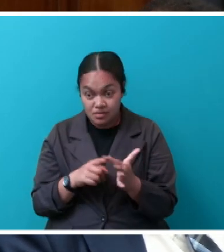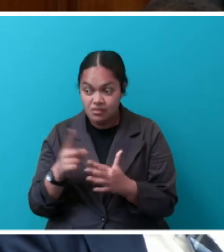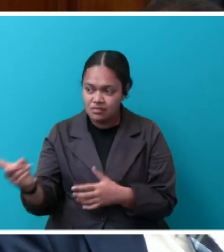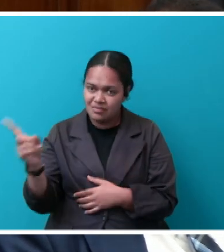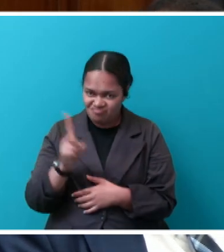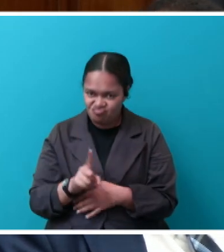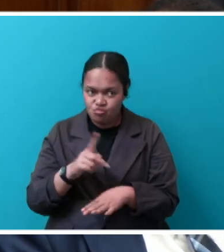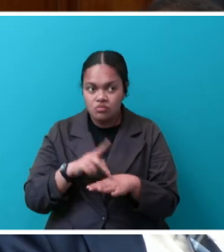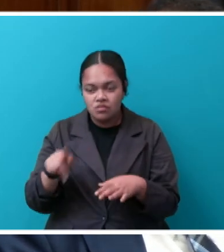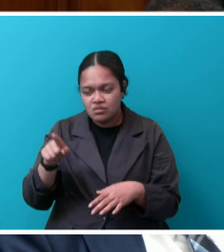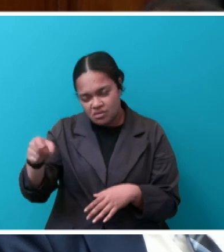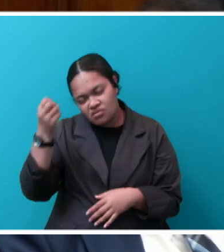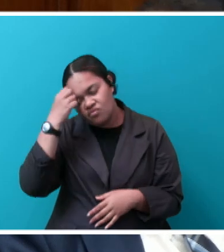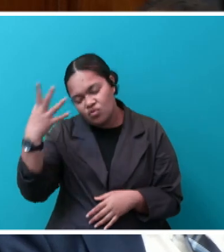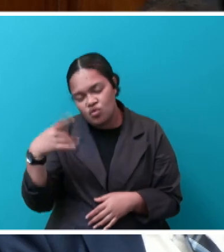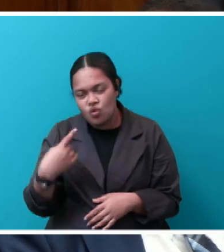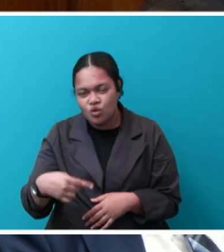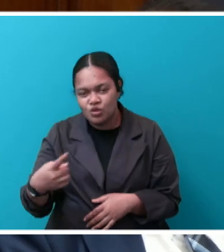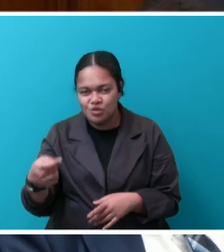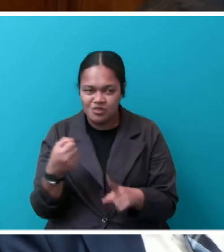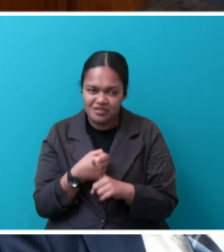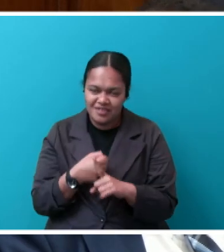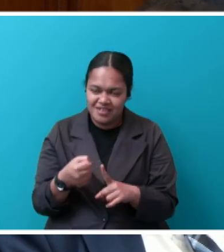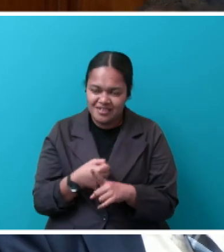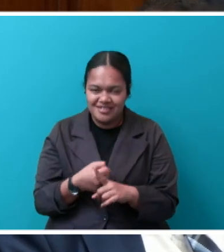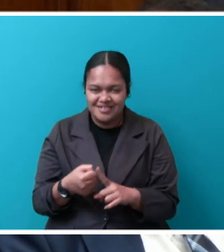he forgot to continue the fight.